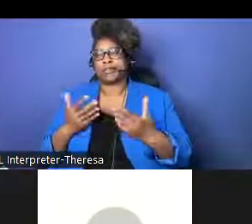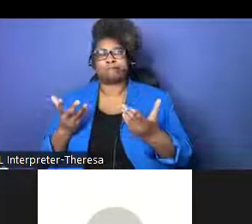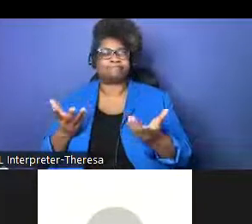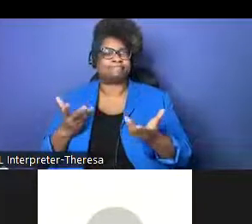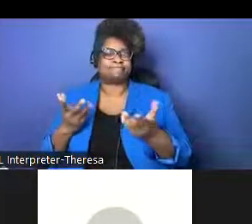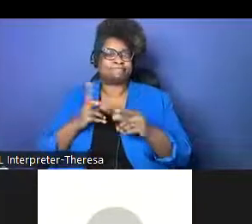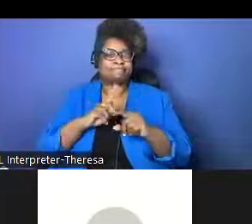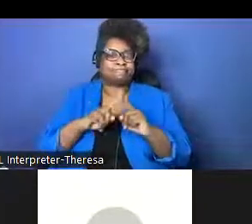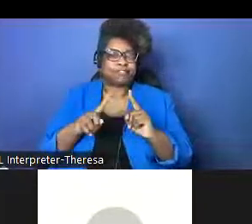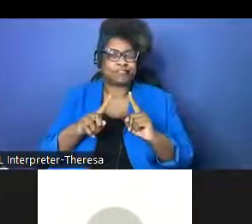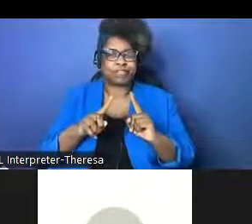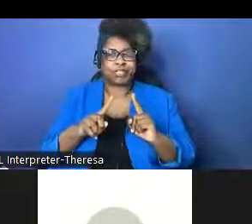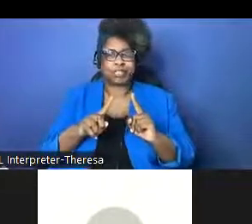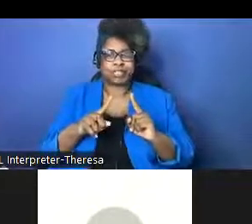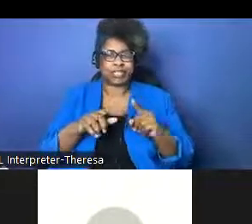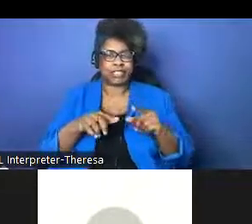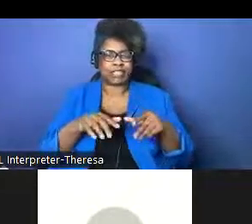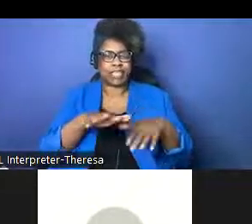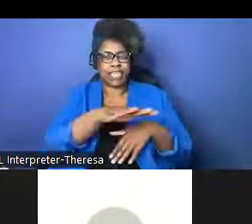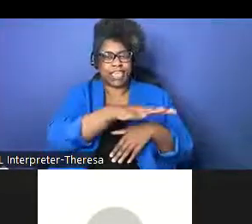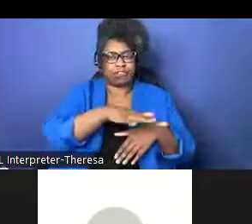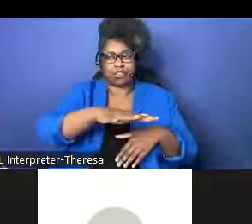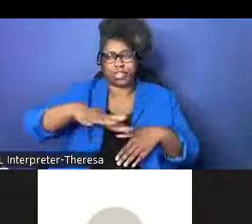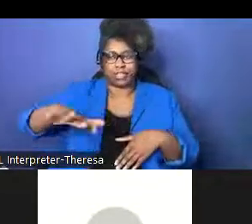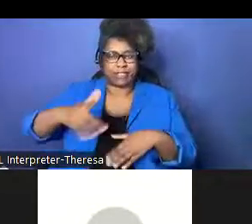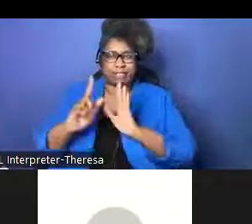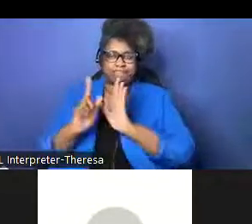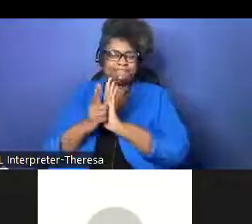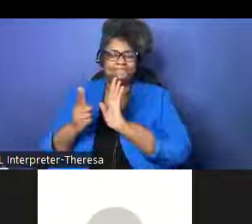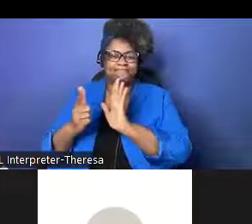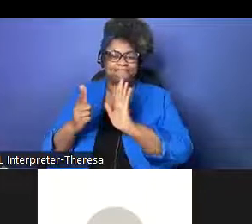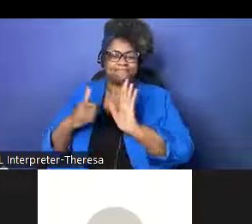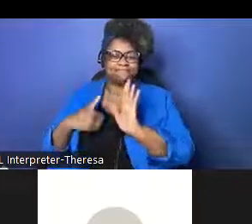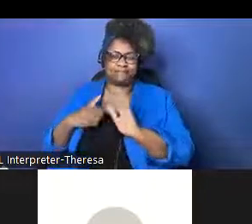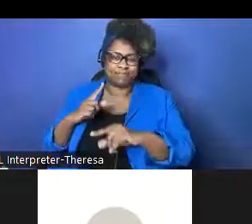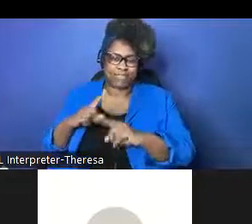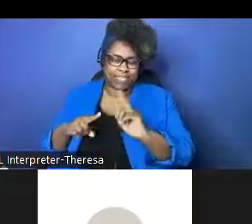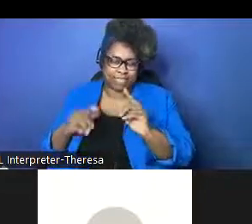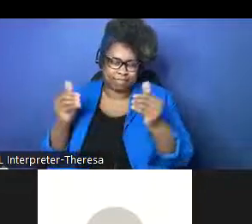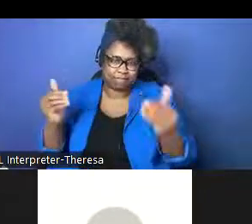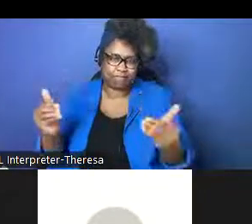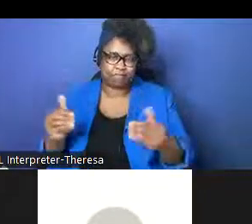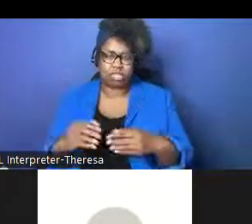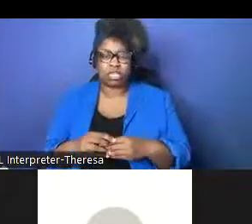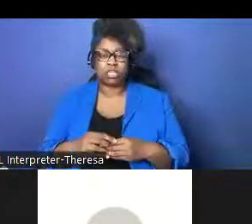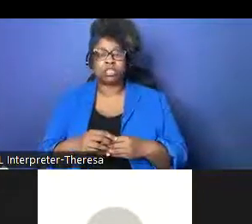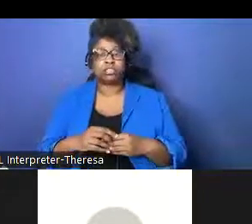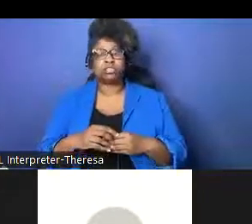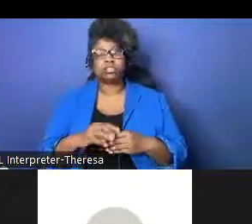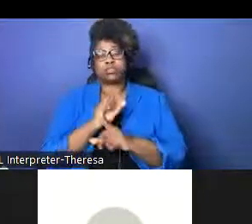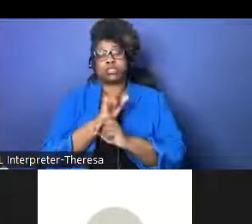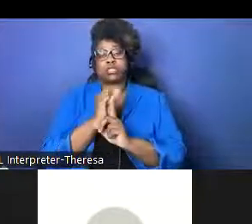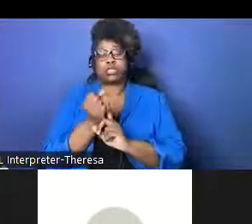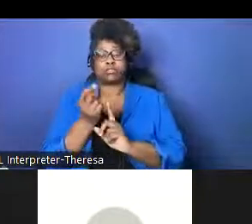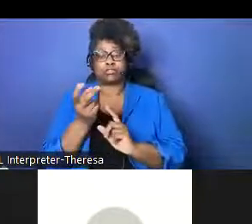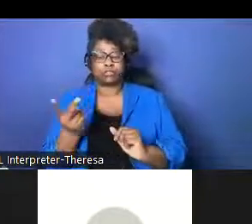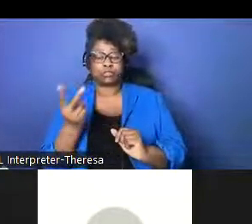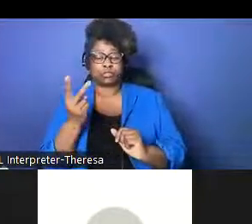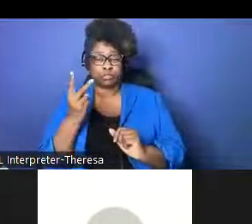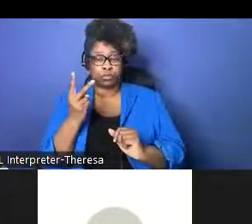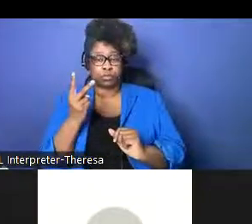of different sites along the water, not allowing it to be feasible. So within scenario 2, we